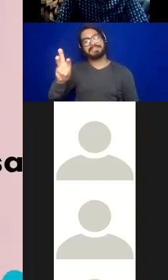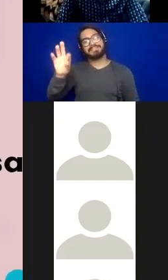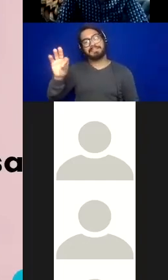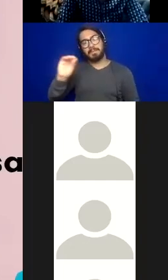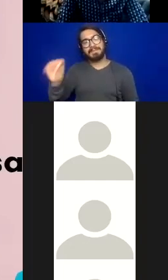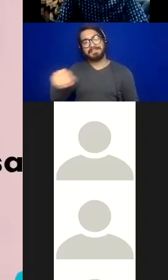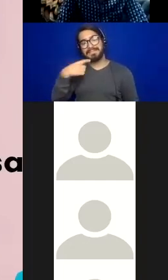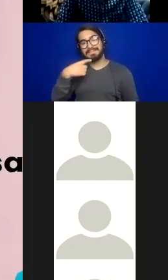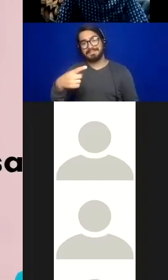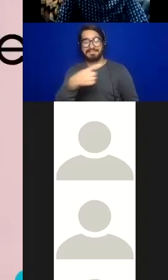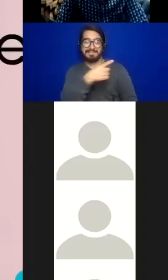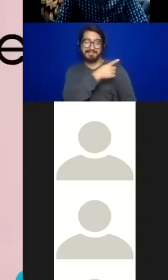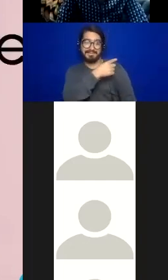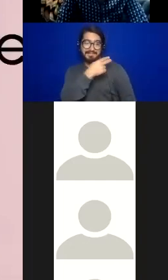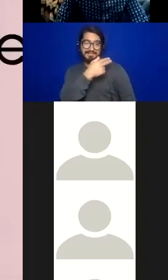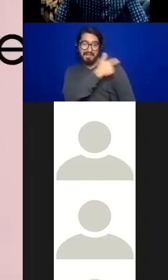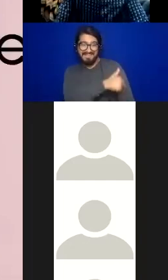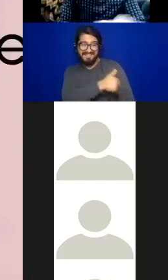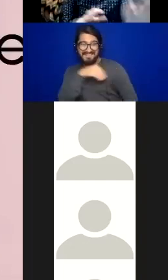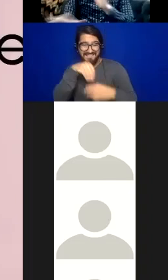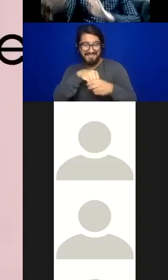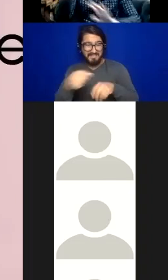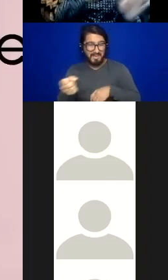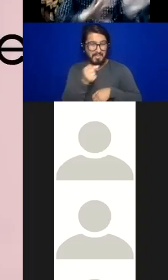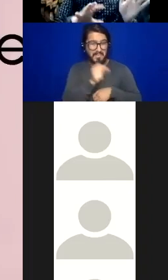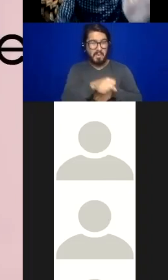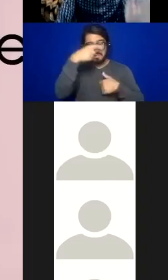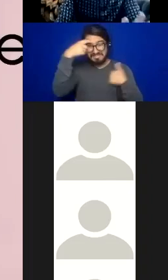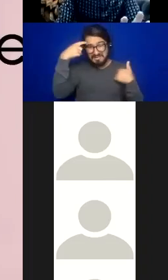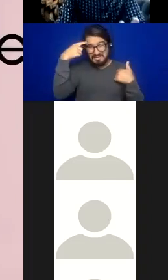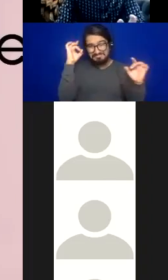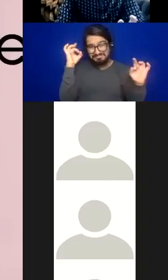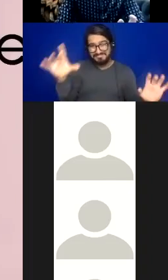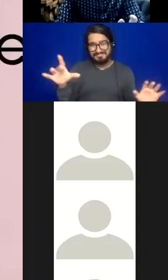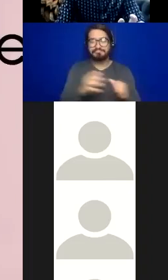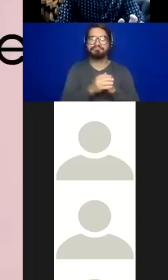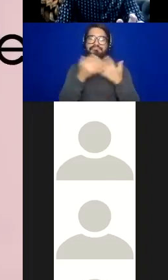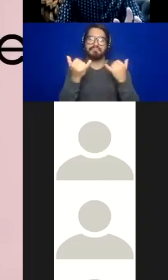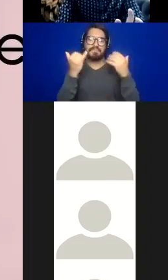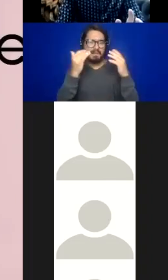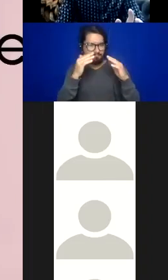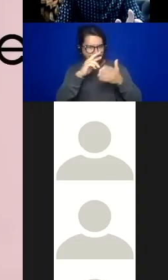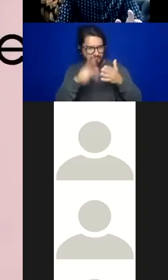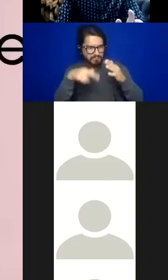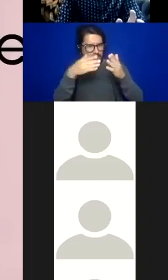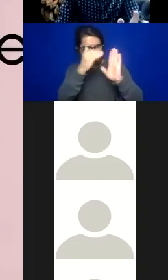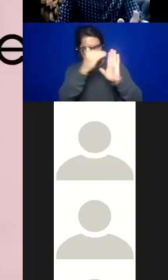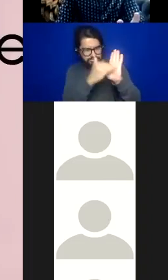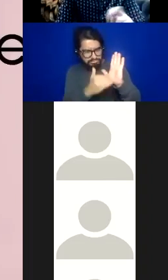said that hospitalization was traumatic. And this is a breakdown of things that folks experienced from